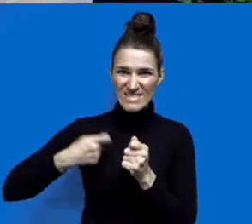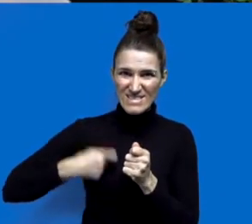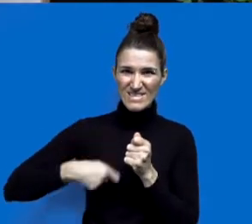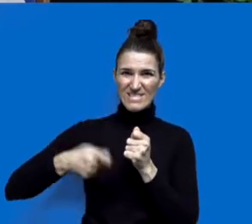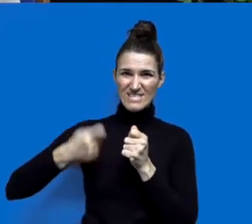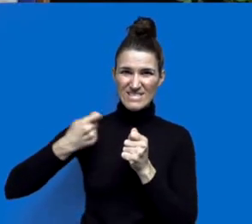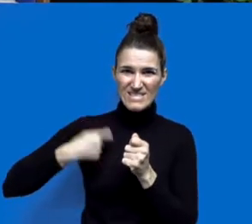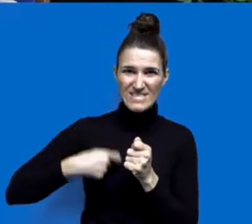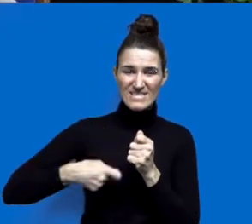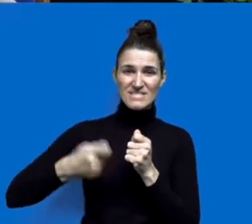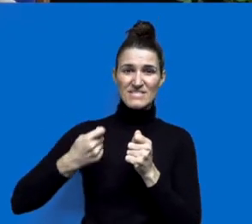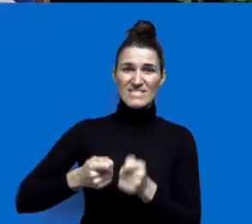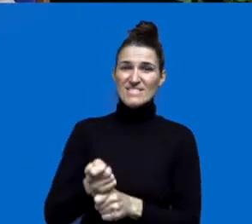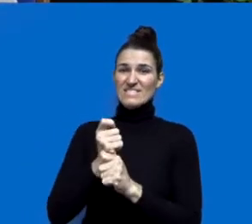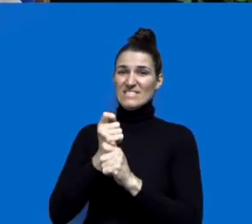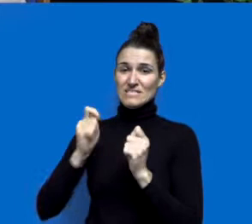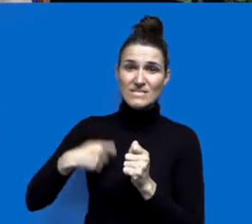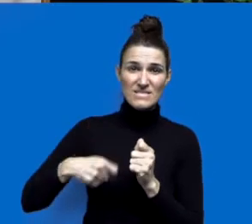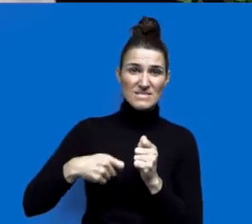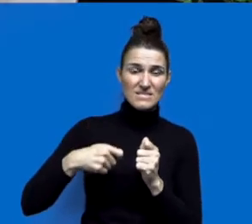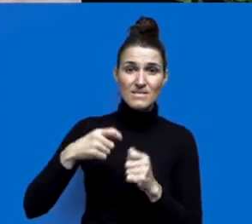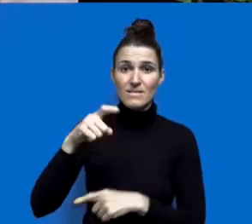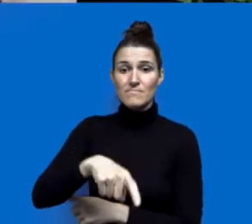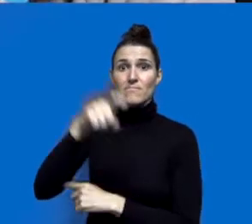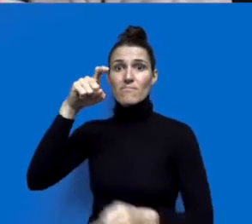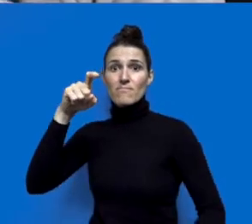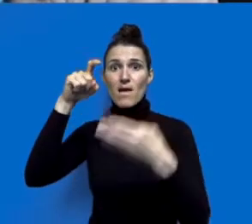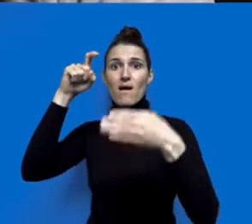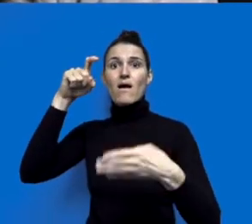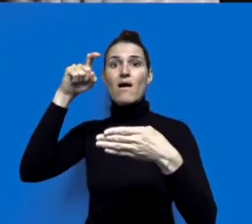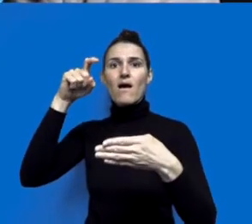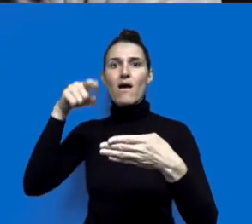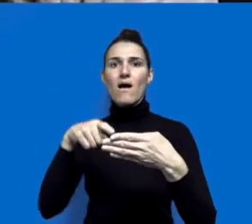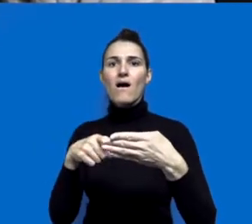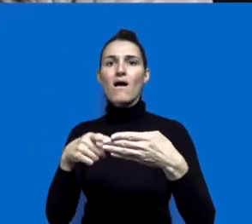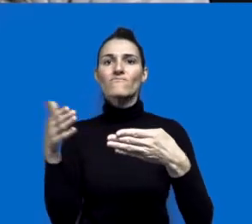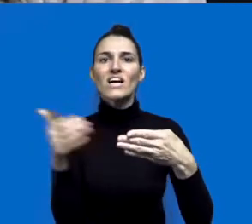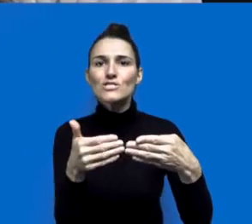reeled, and she reeled, and there was a